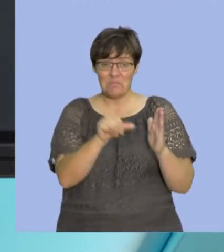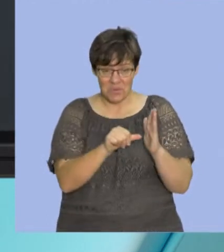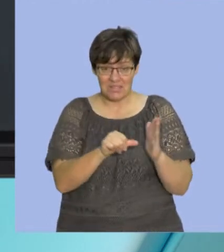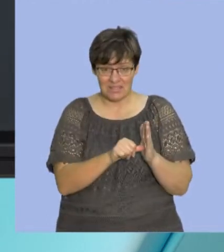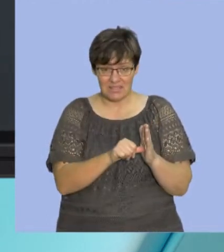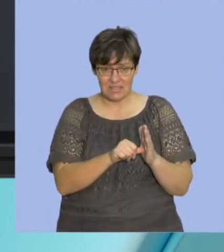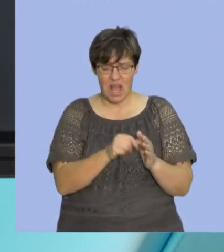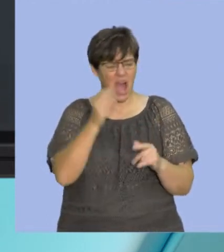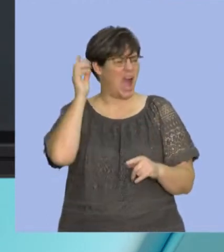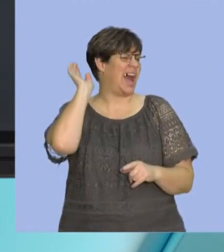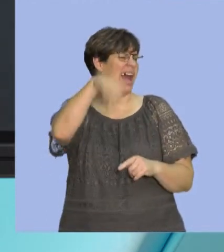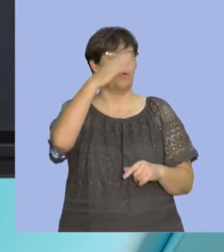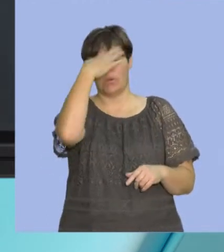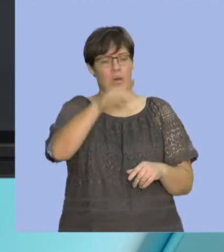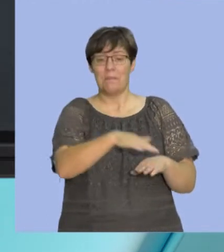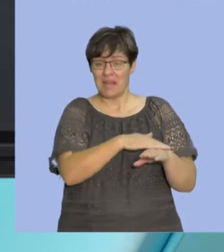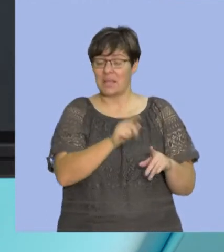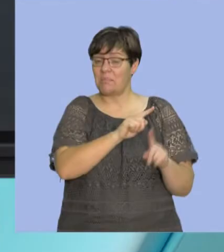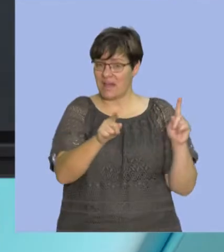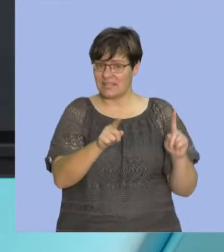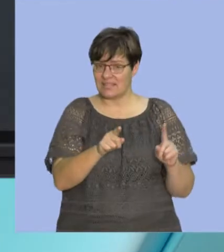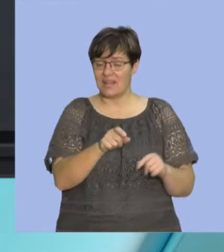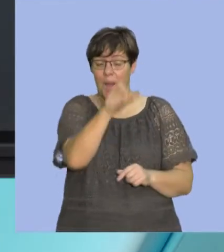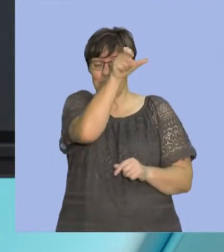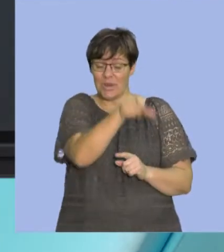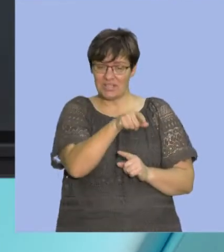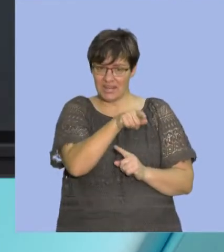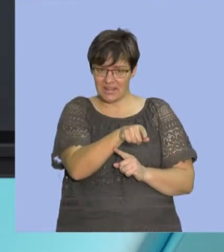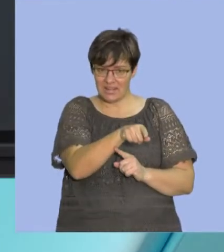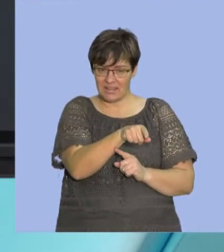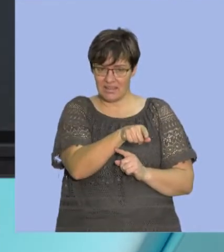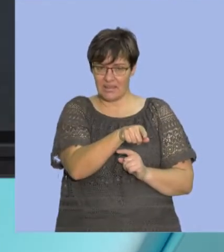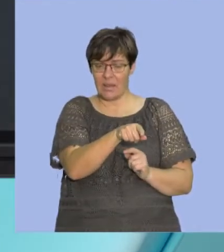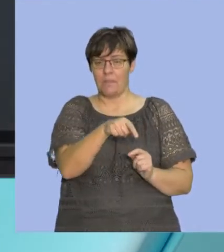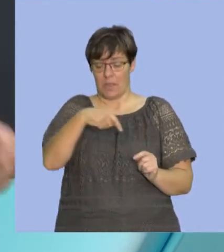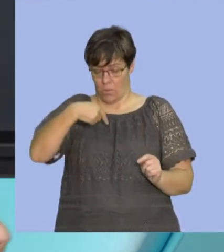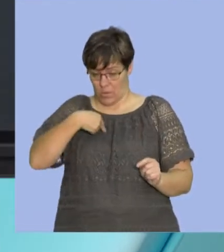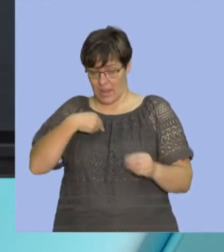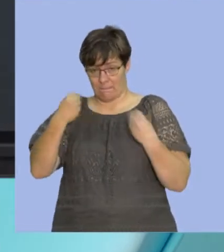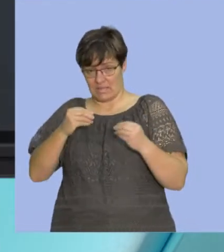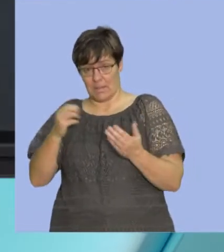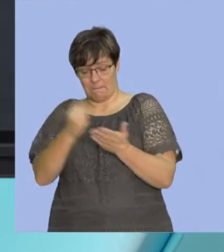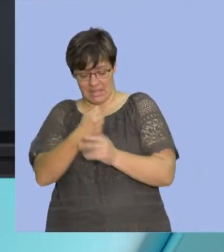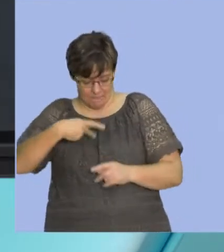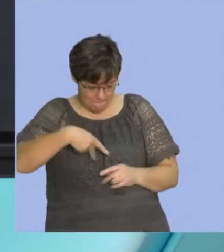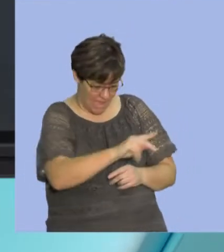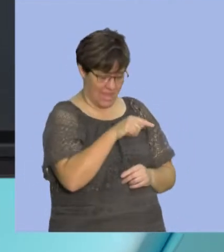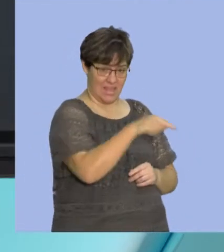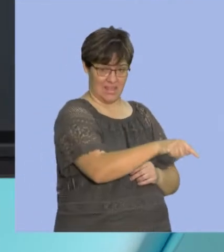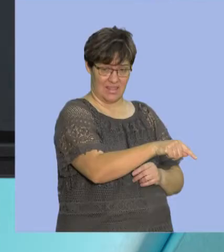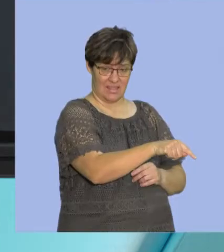may sound basic. A creditor is somebody that we owe money to. When I say